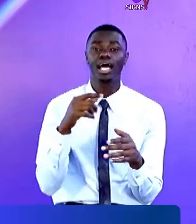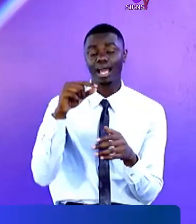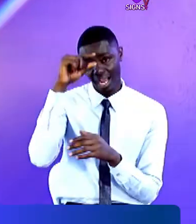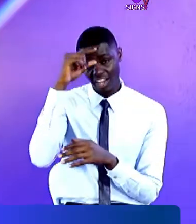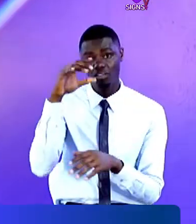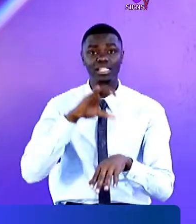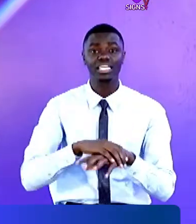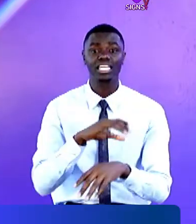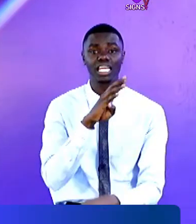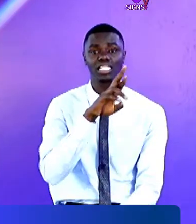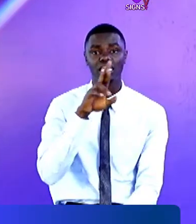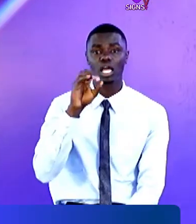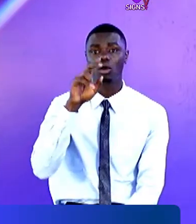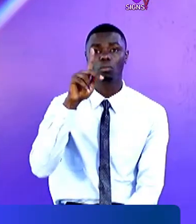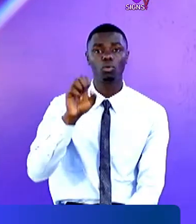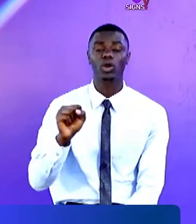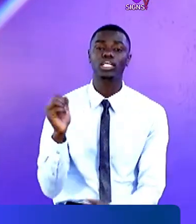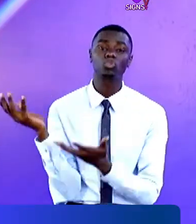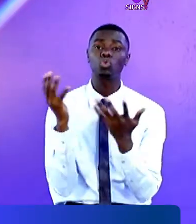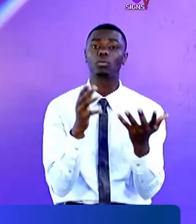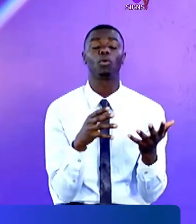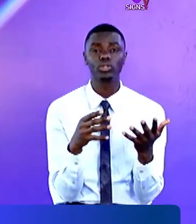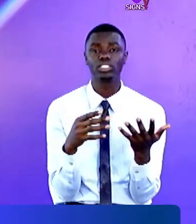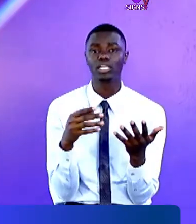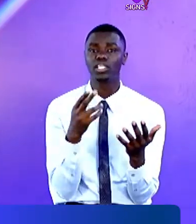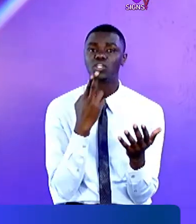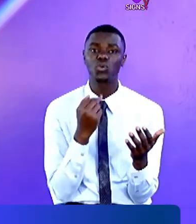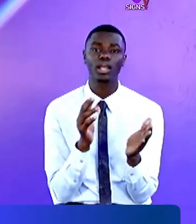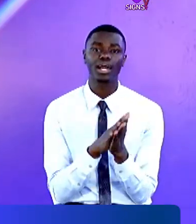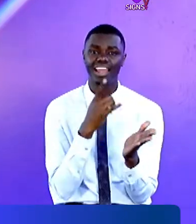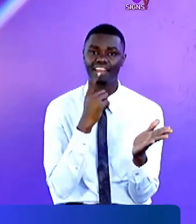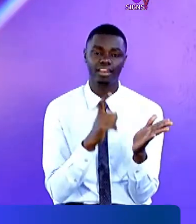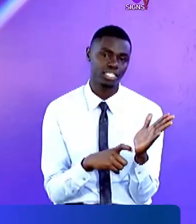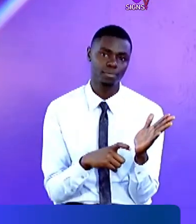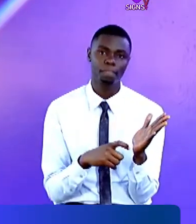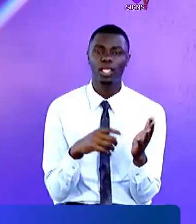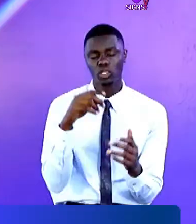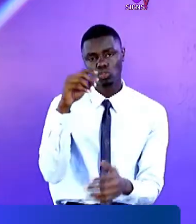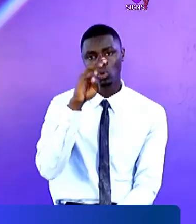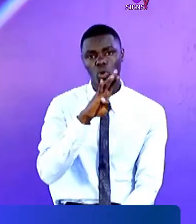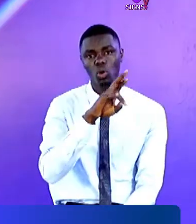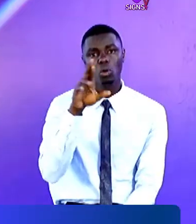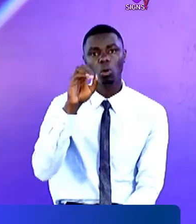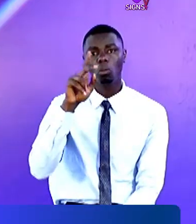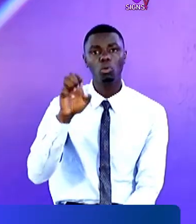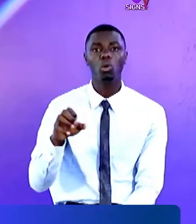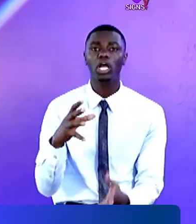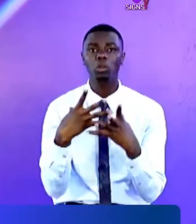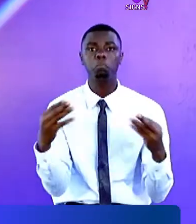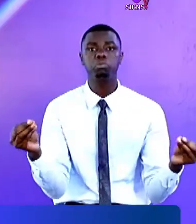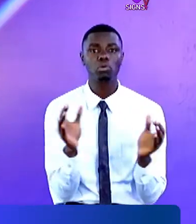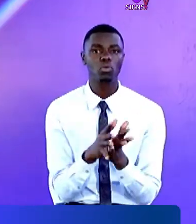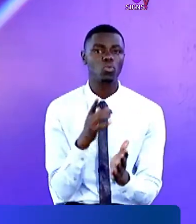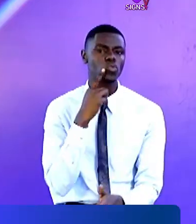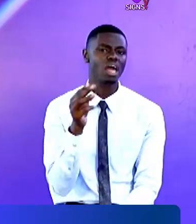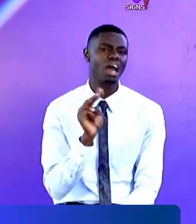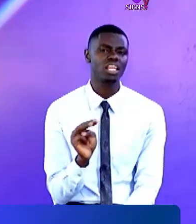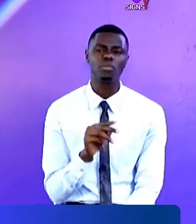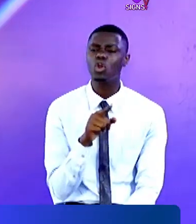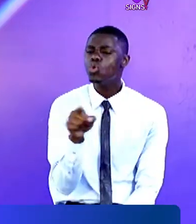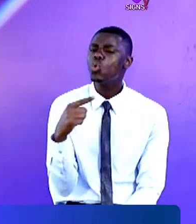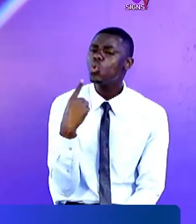brokers to import sugar and rice for them. If that doesn't happen, they tell you, brokers ran away with 100 billion. Yeah. Who are these